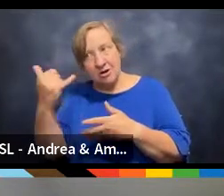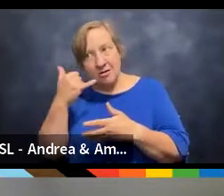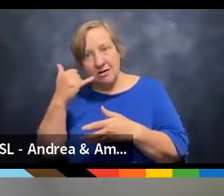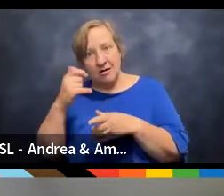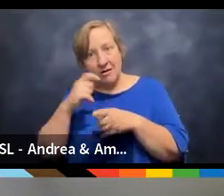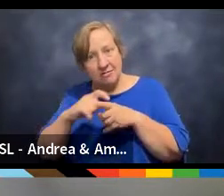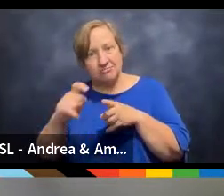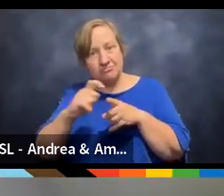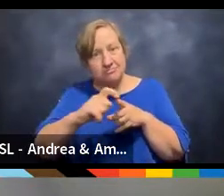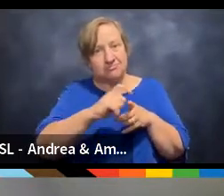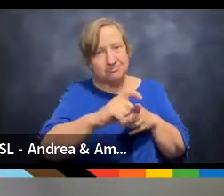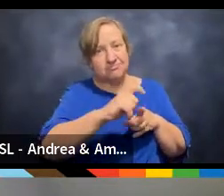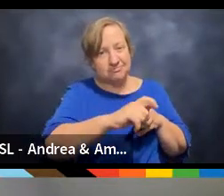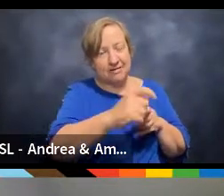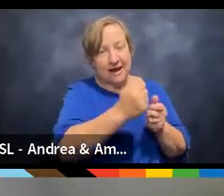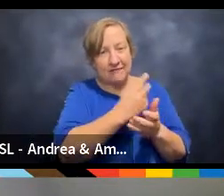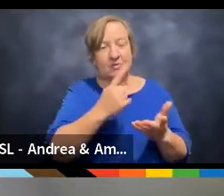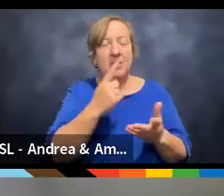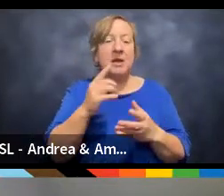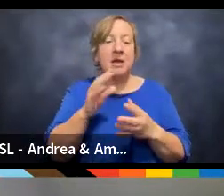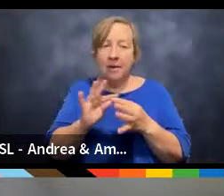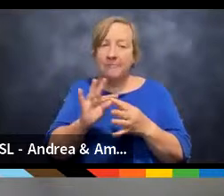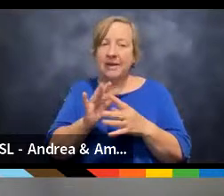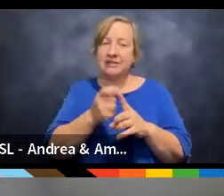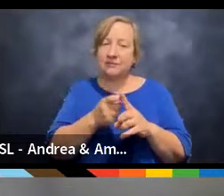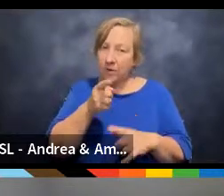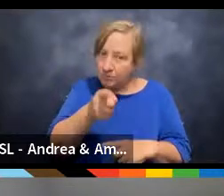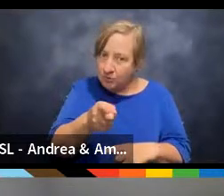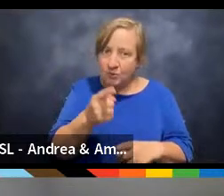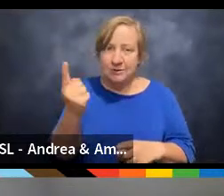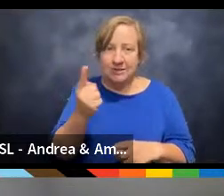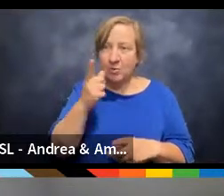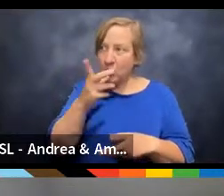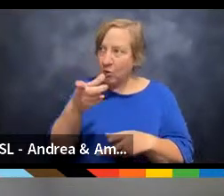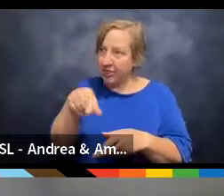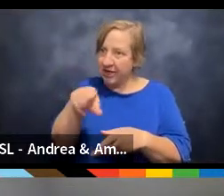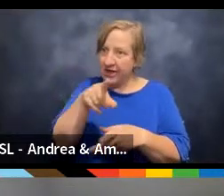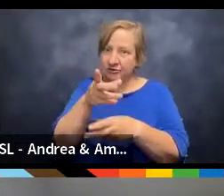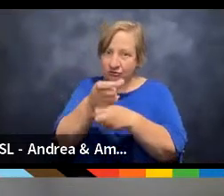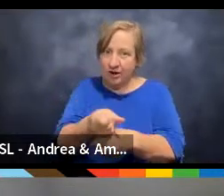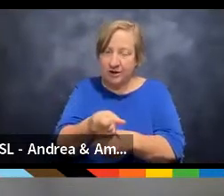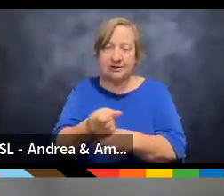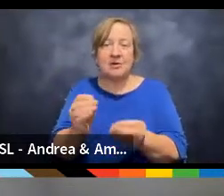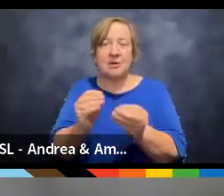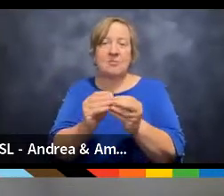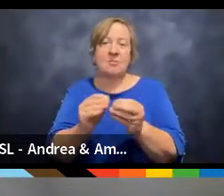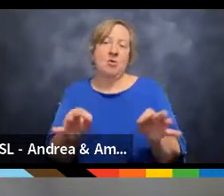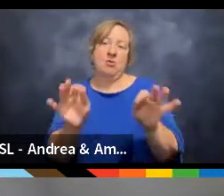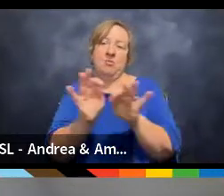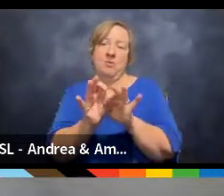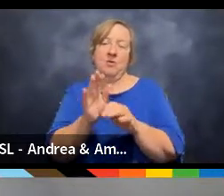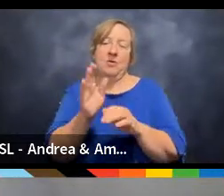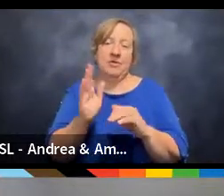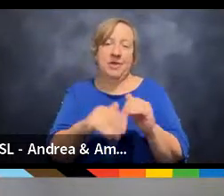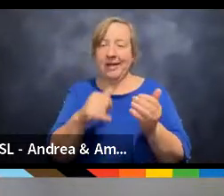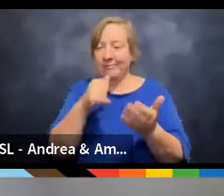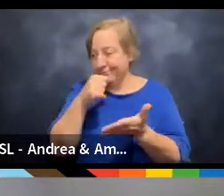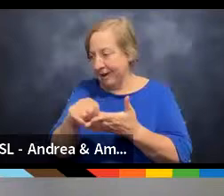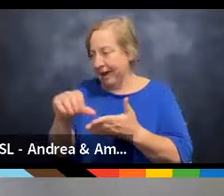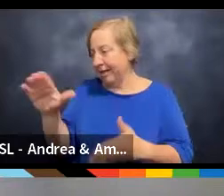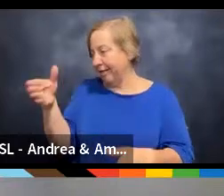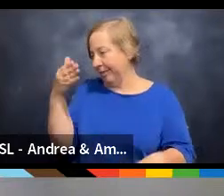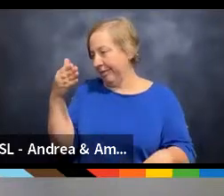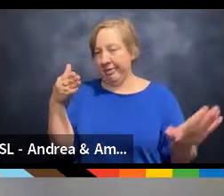from you, someone that is a trusted colleague, is going to carry more weight than mail that's coming